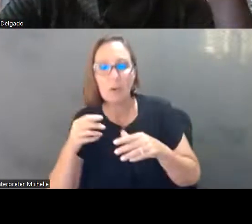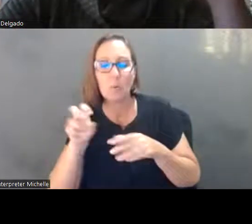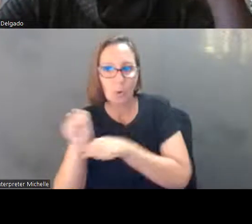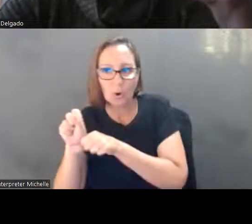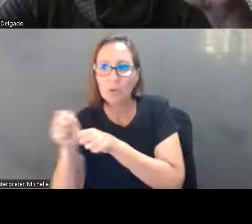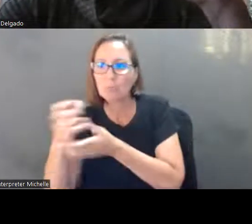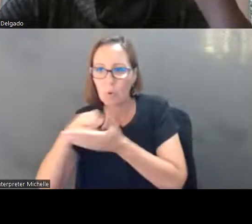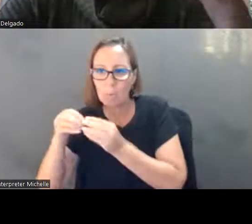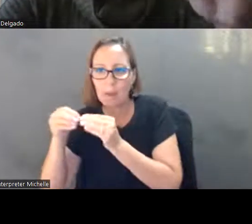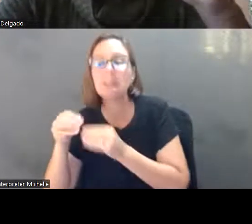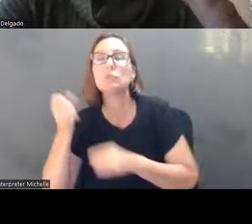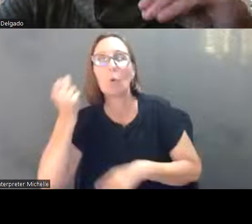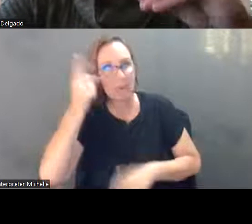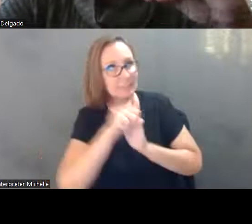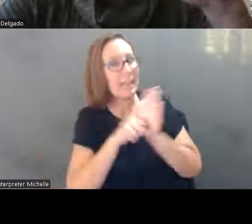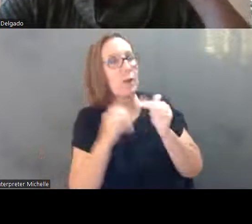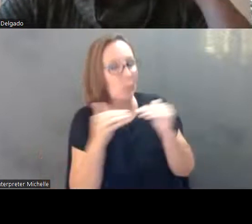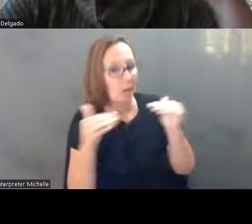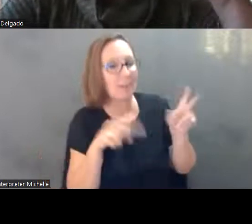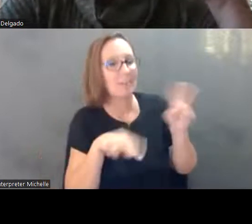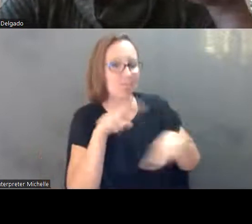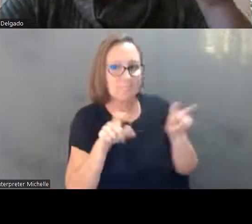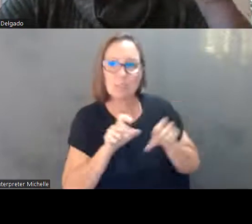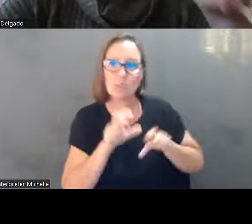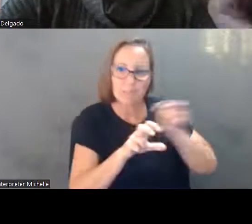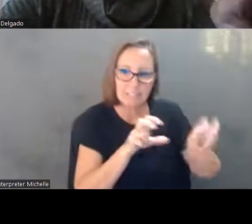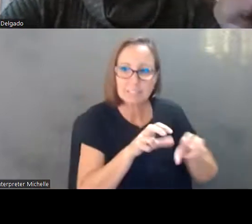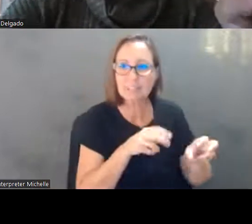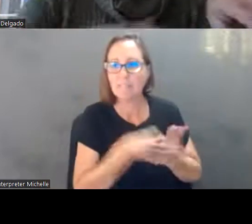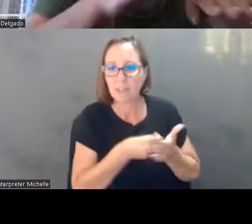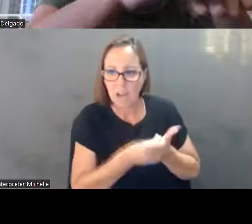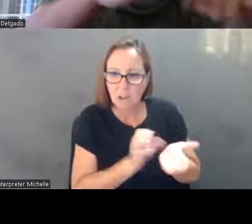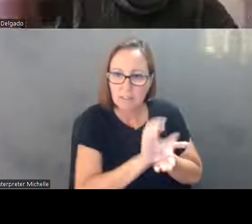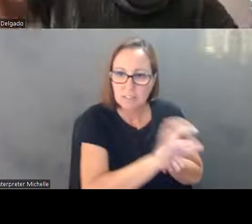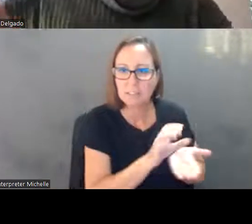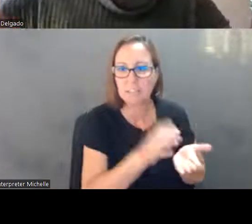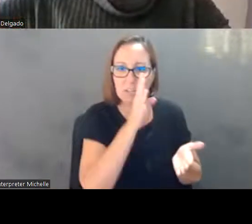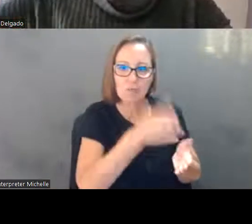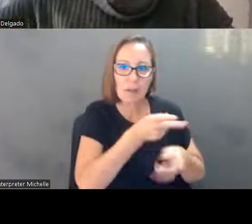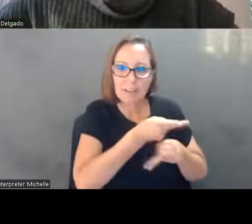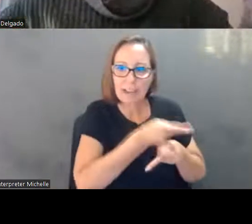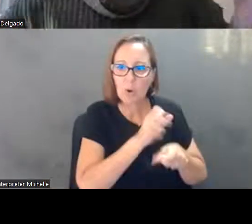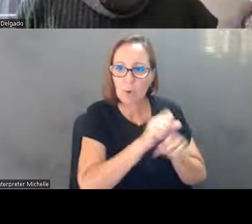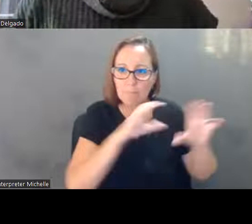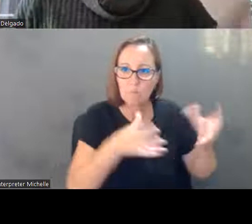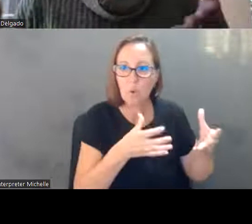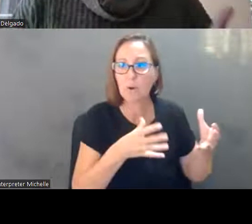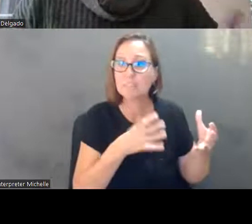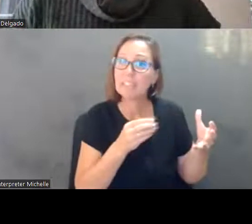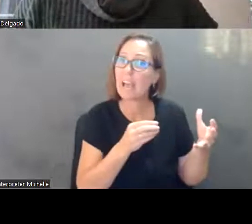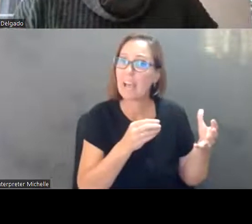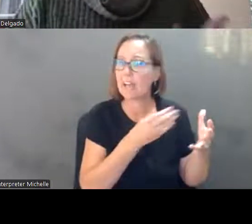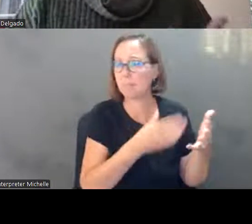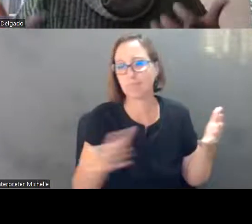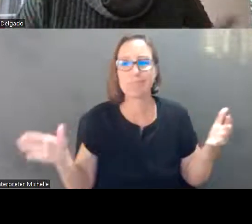invest funding, energy, and resources into the direct care workforce and the workforce across the continuum of health